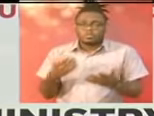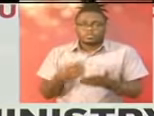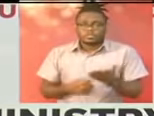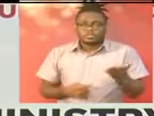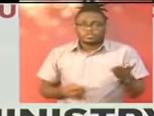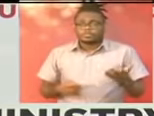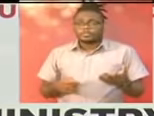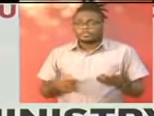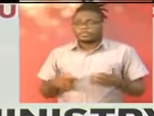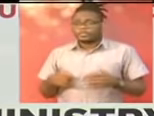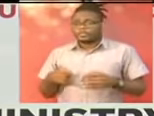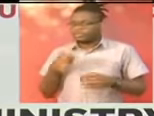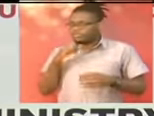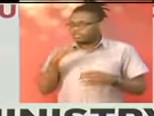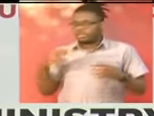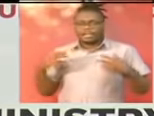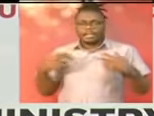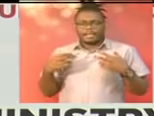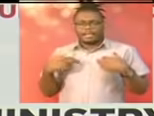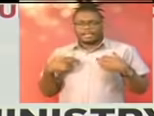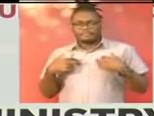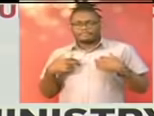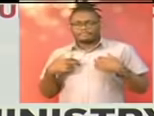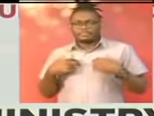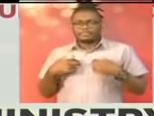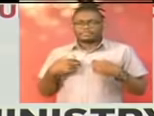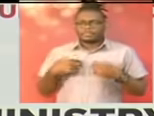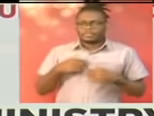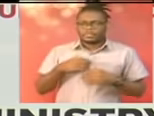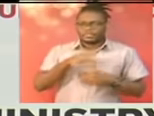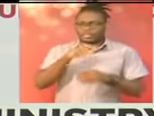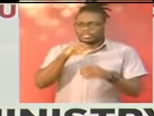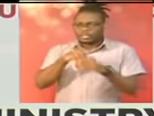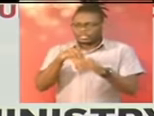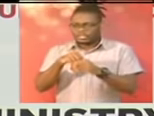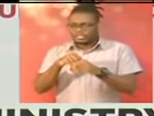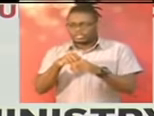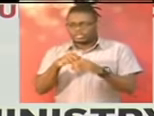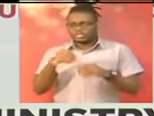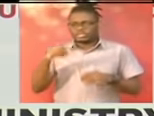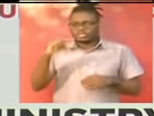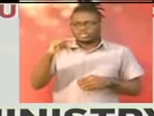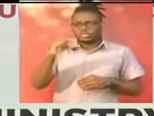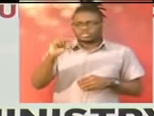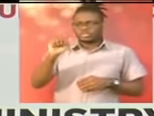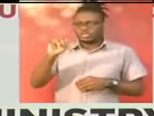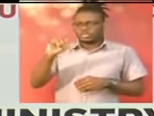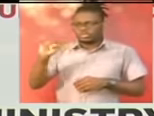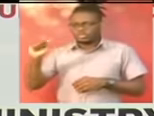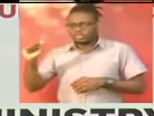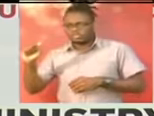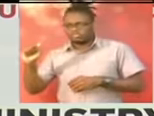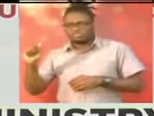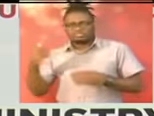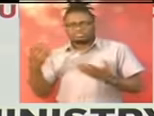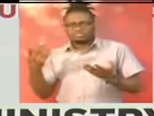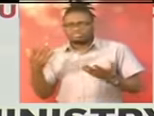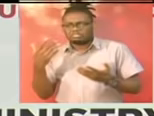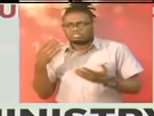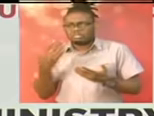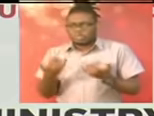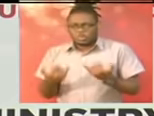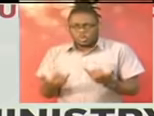that gamma, or what we called P1, or previously Brazilian variant, into the population, and that when a